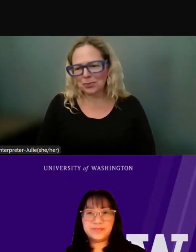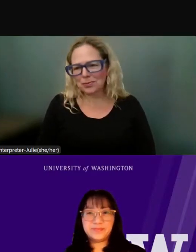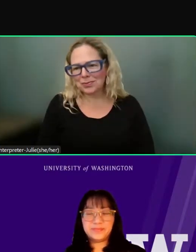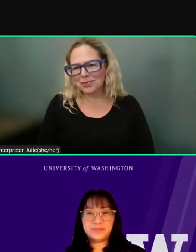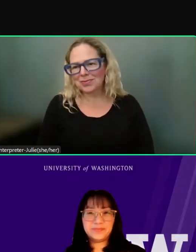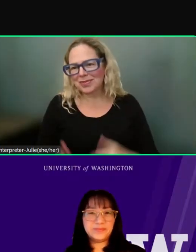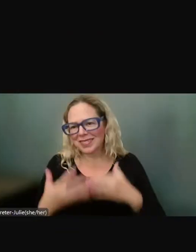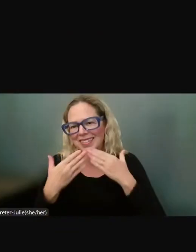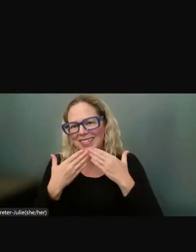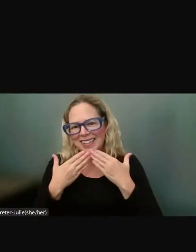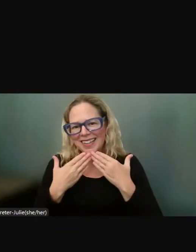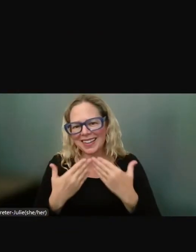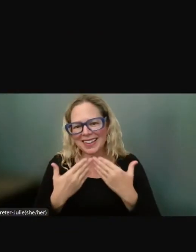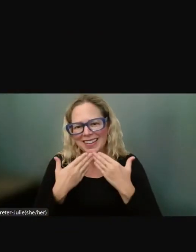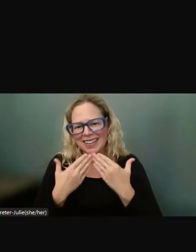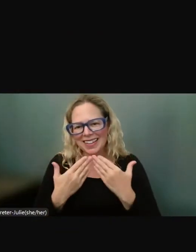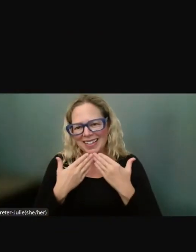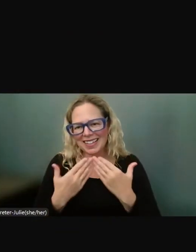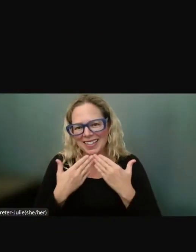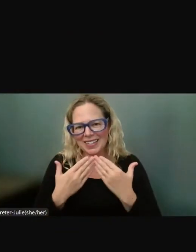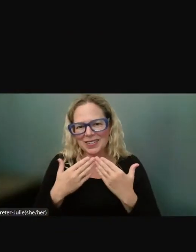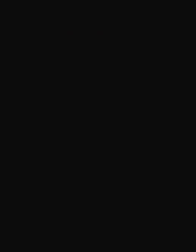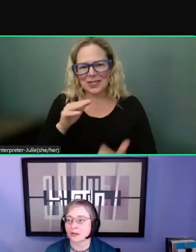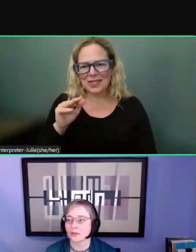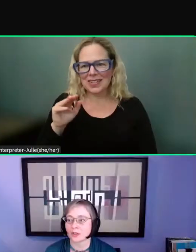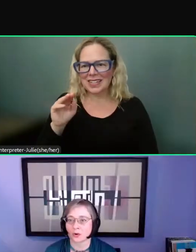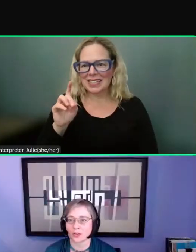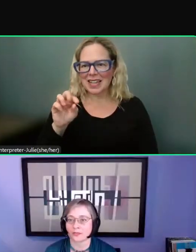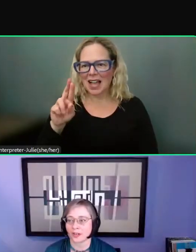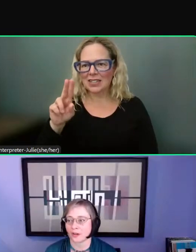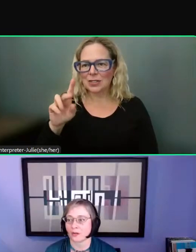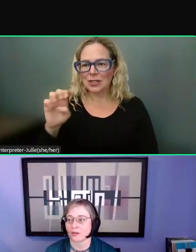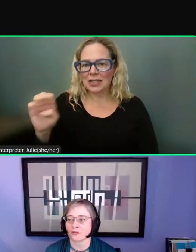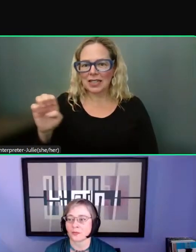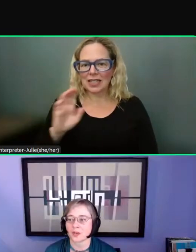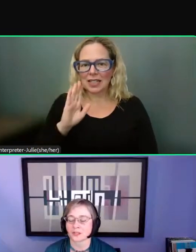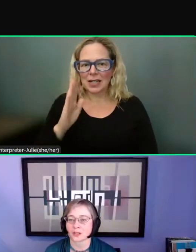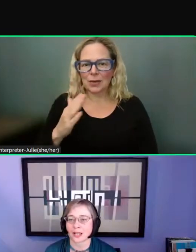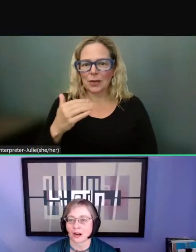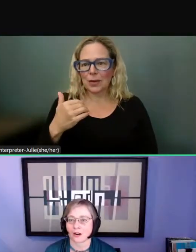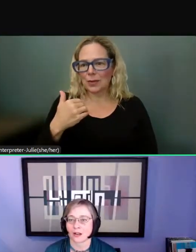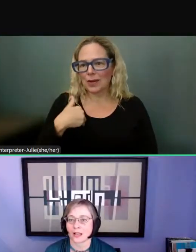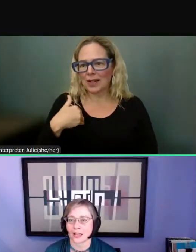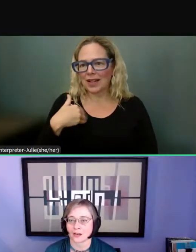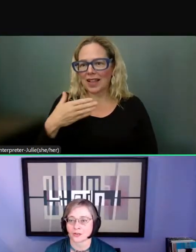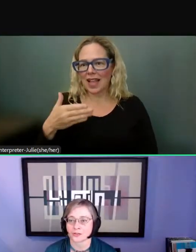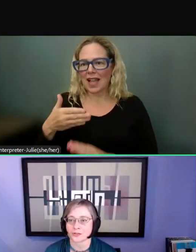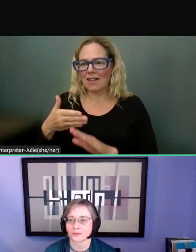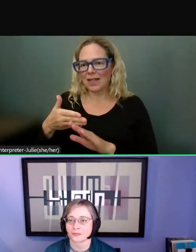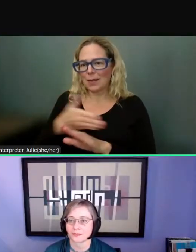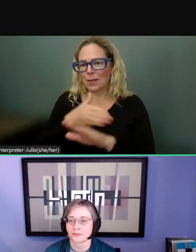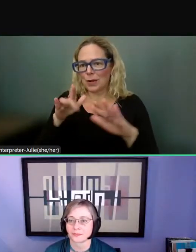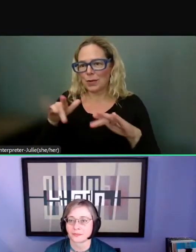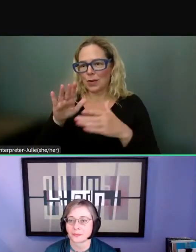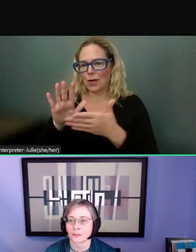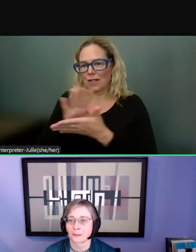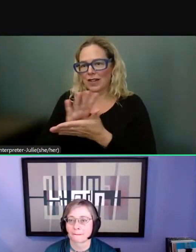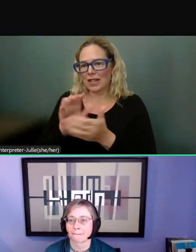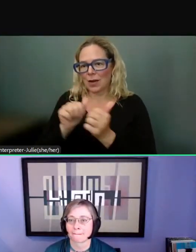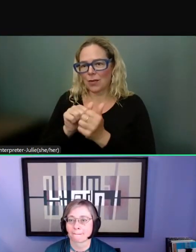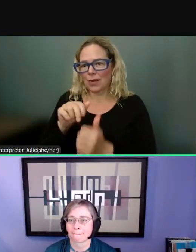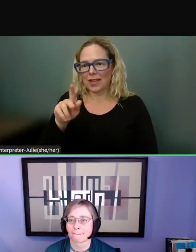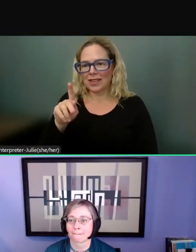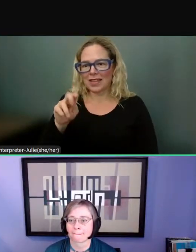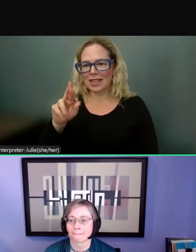Thank you, Dr. Lee, very much. Next, we will have a pre-recorded video from Dr. Kara Ayers.